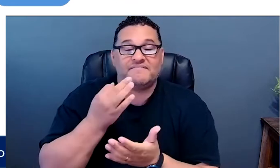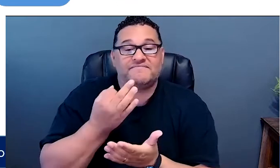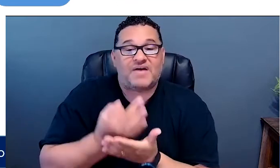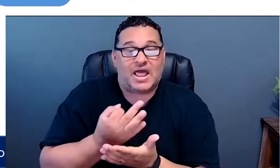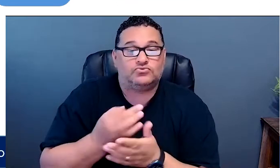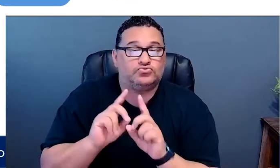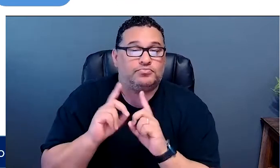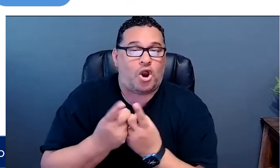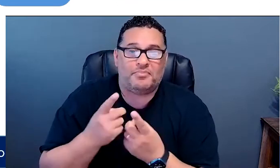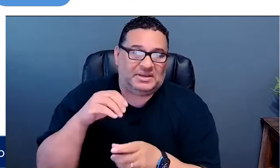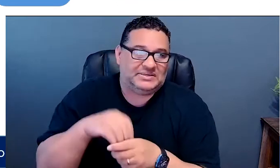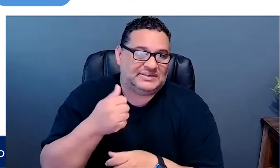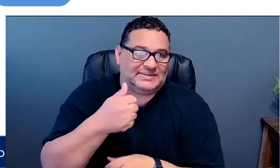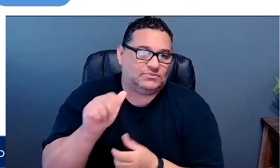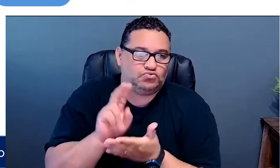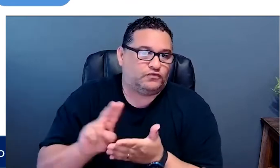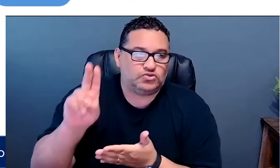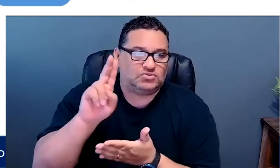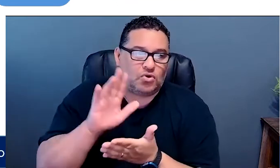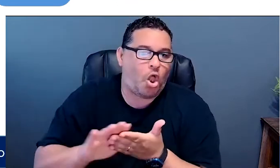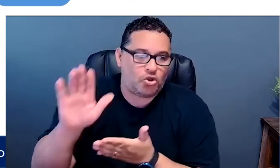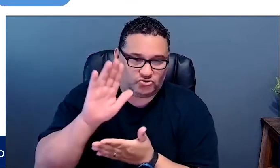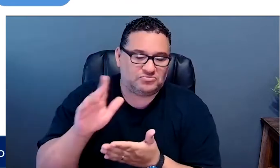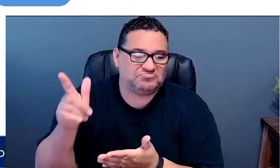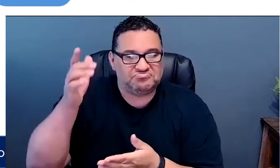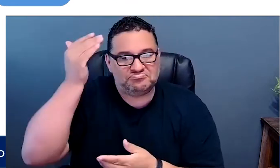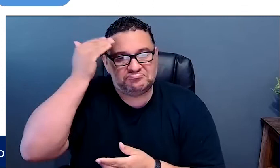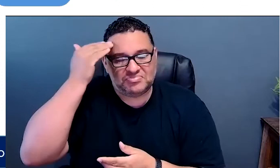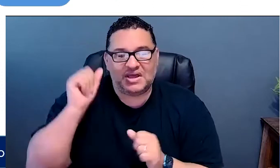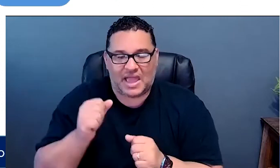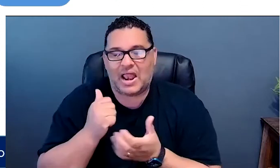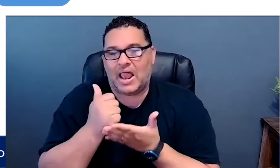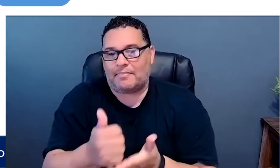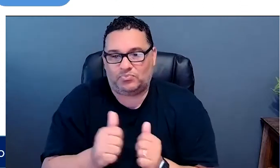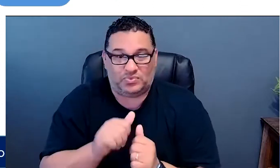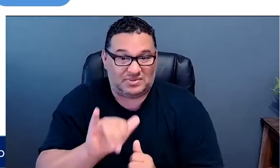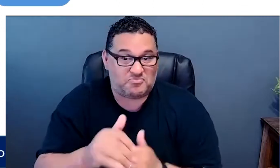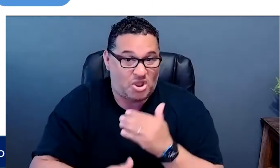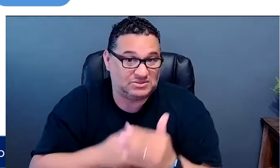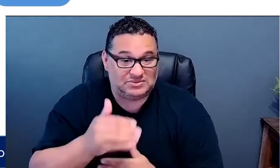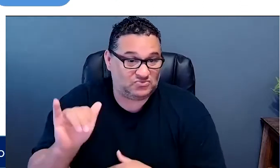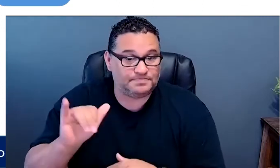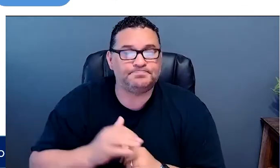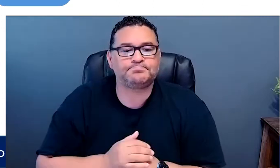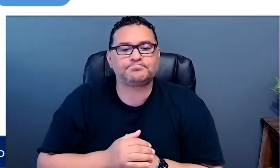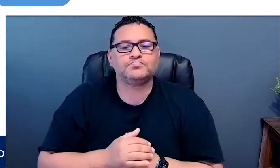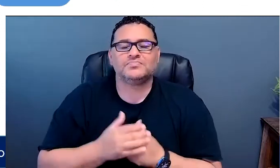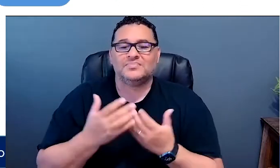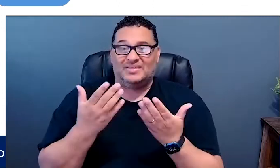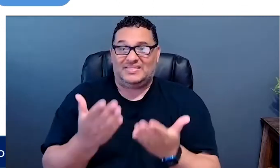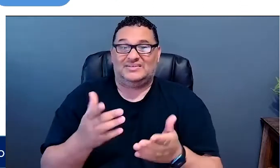or community college. They will help with that process as well. So this is just a